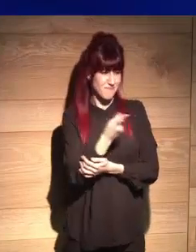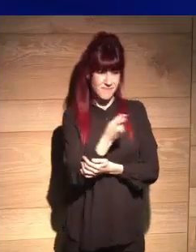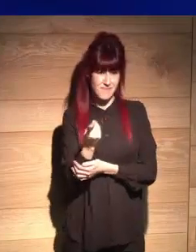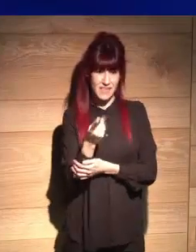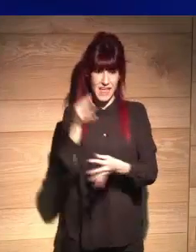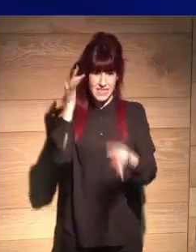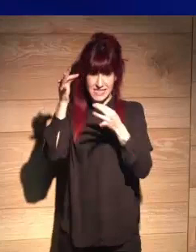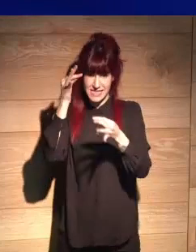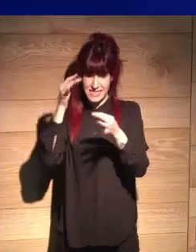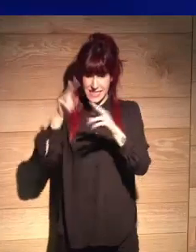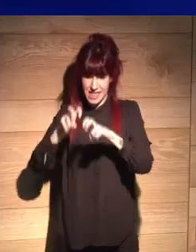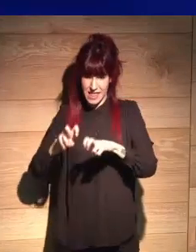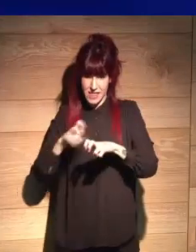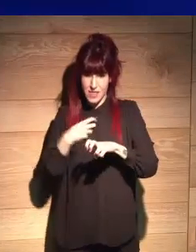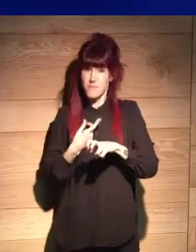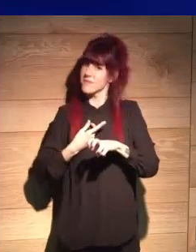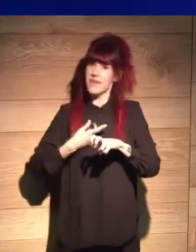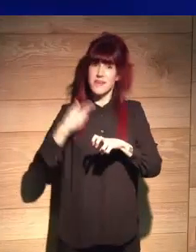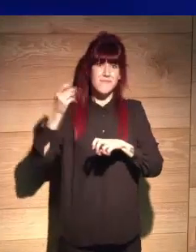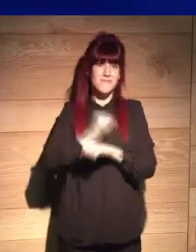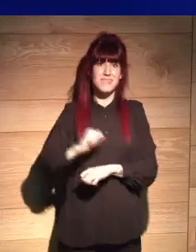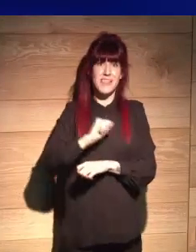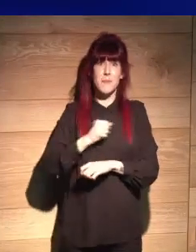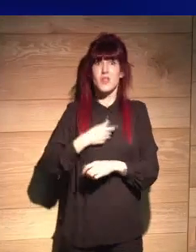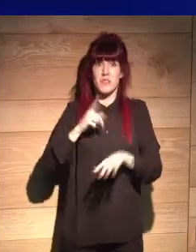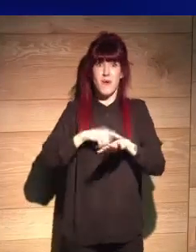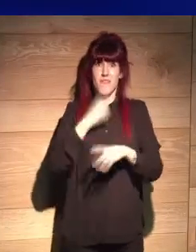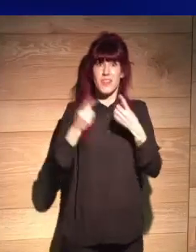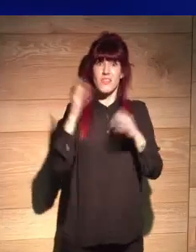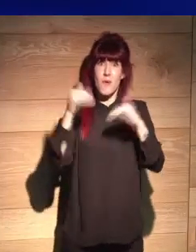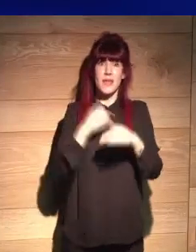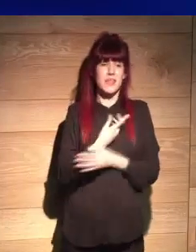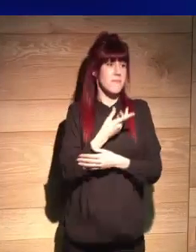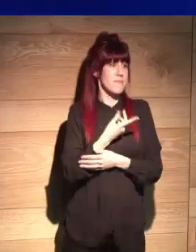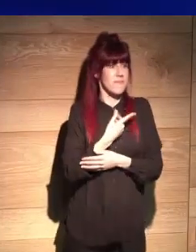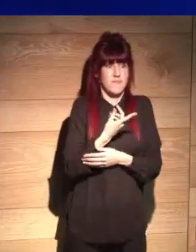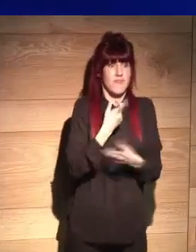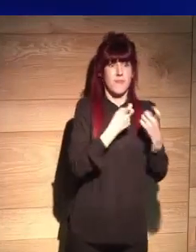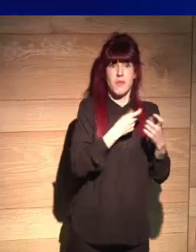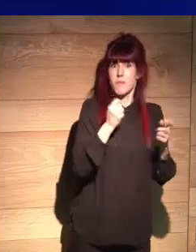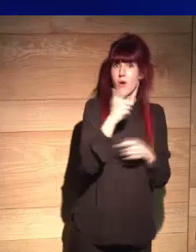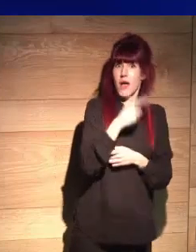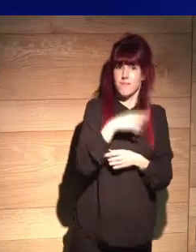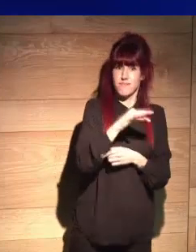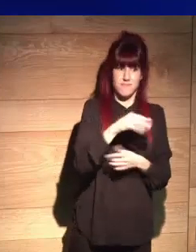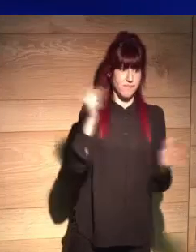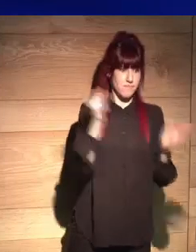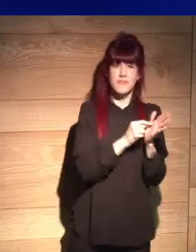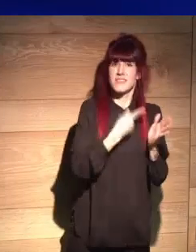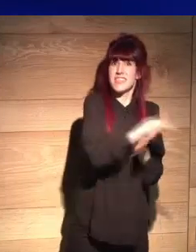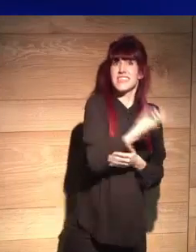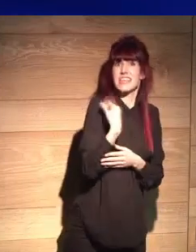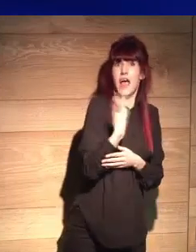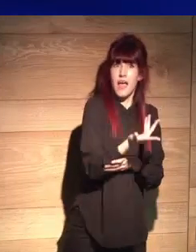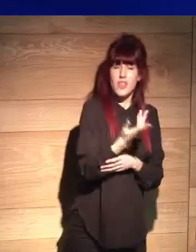to have a detailed analysis is fantastic, but sometimes you don't have time. If somebody comes and with little information is able to make a decision,